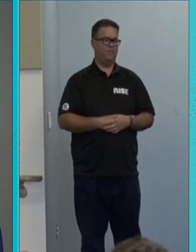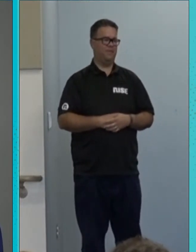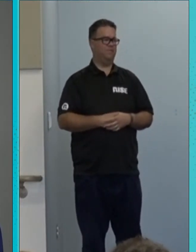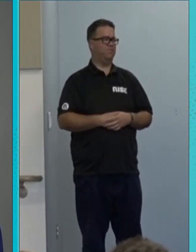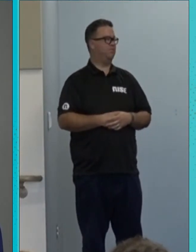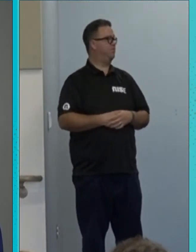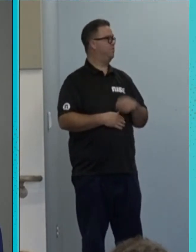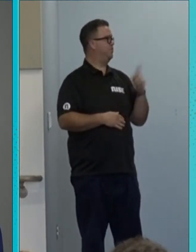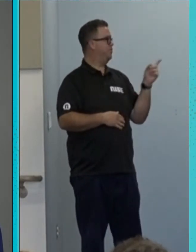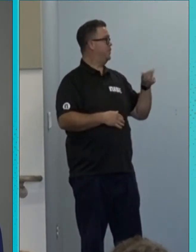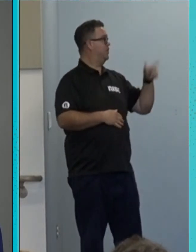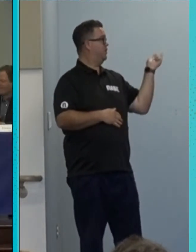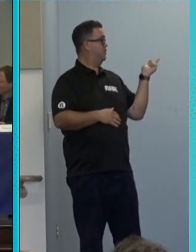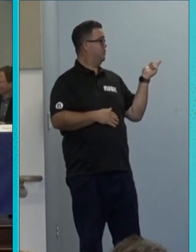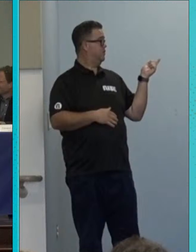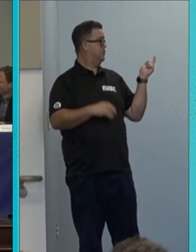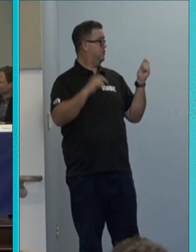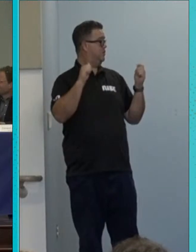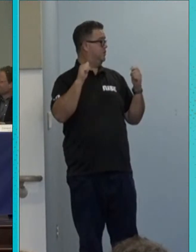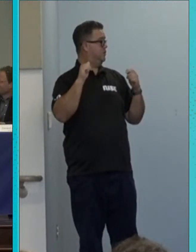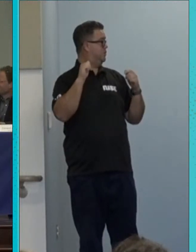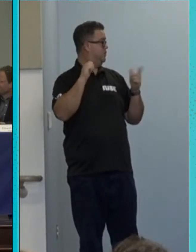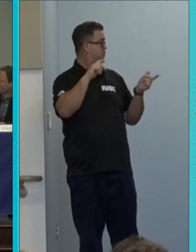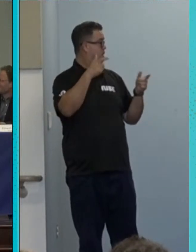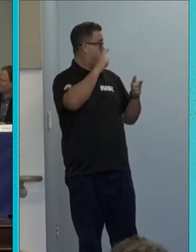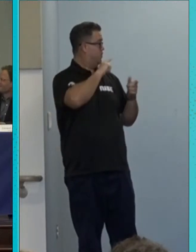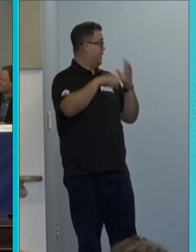Xavier, Andrew, what was it like?